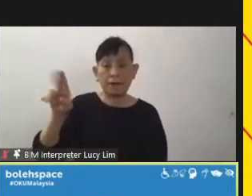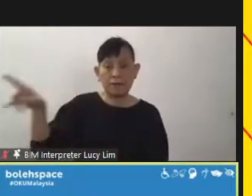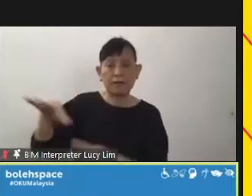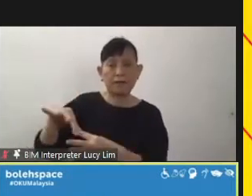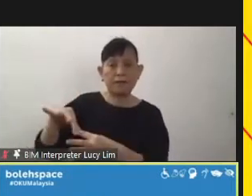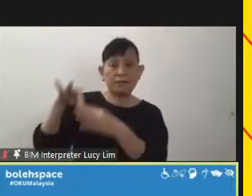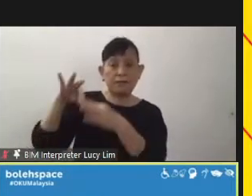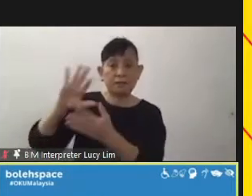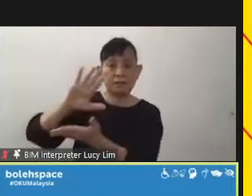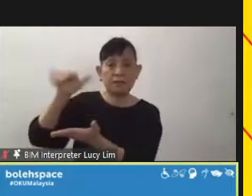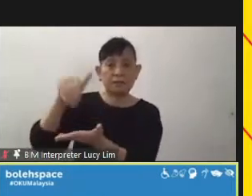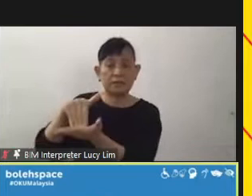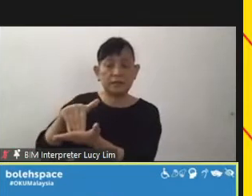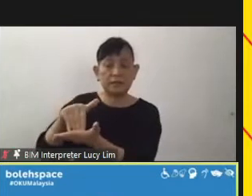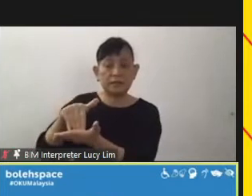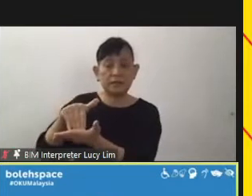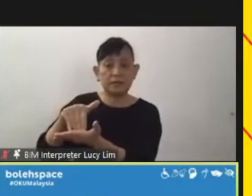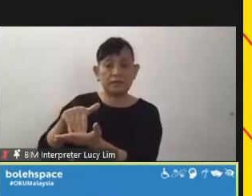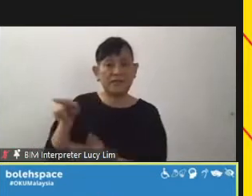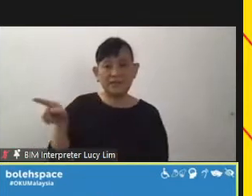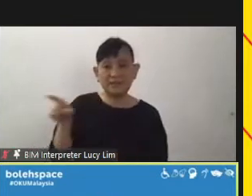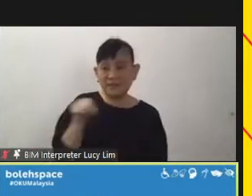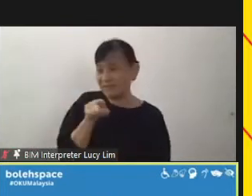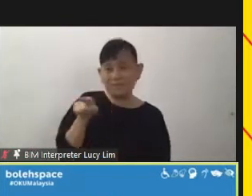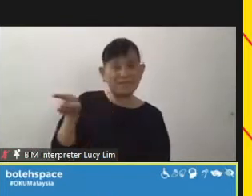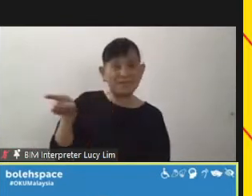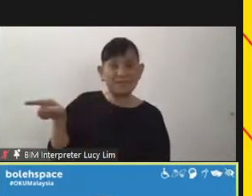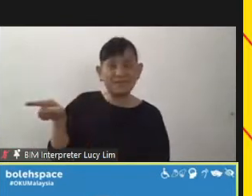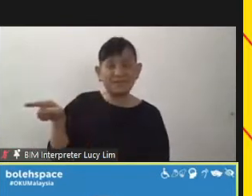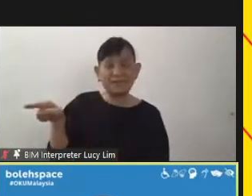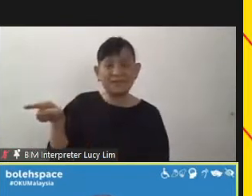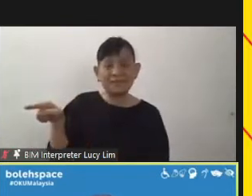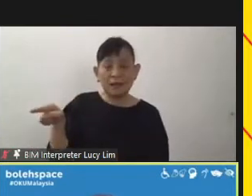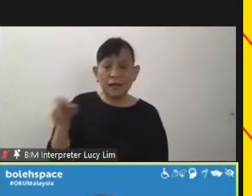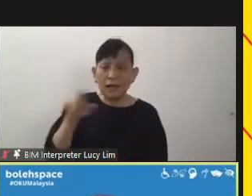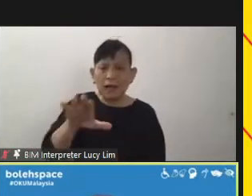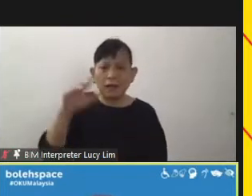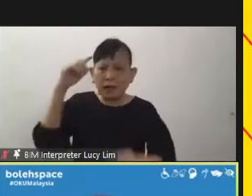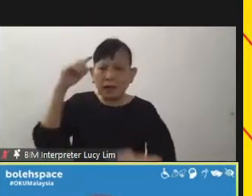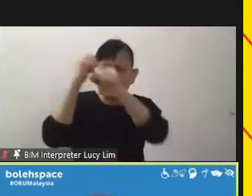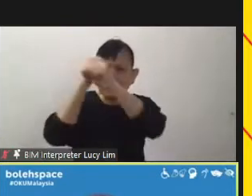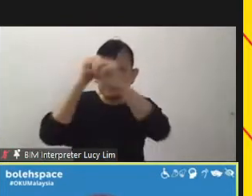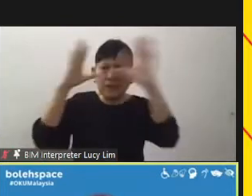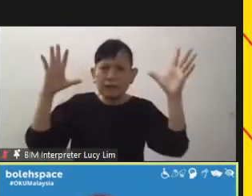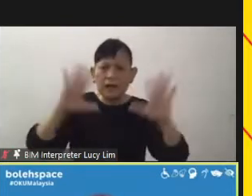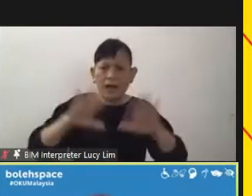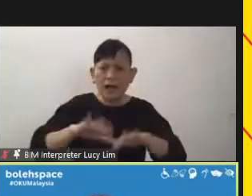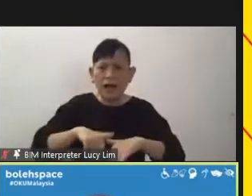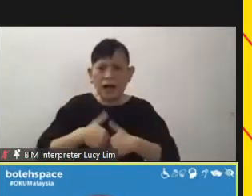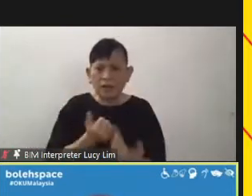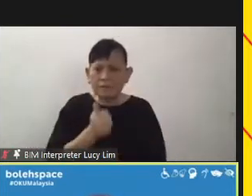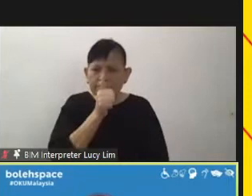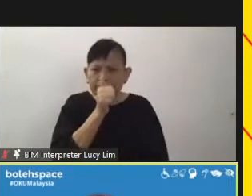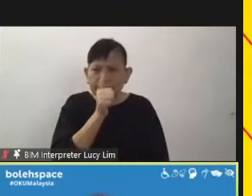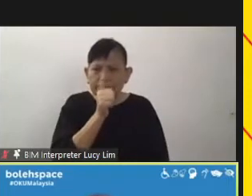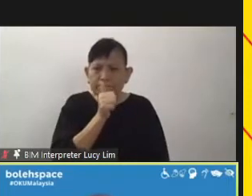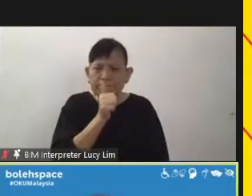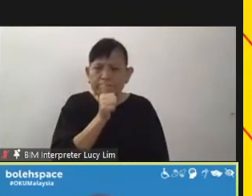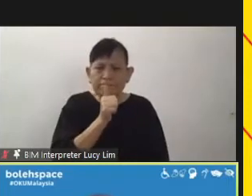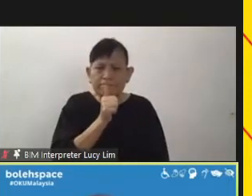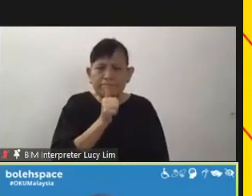in that hospital. So it was quite far. You can imagine how long I have to bear with the